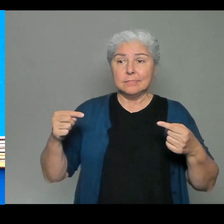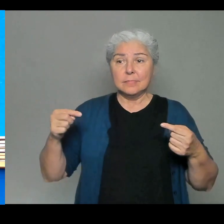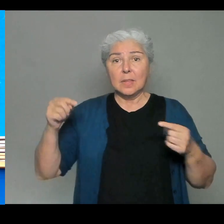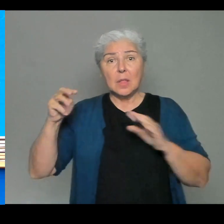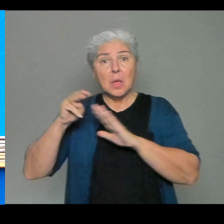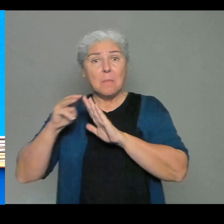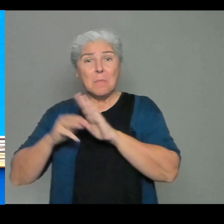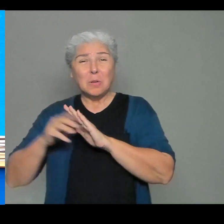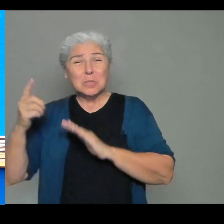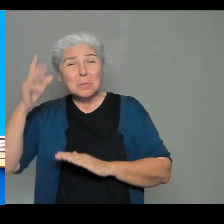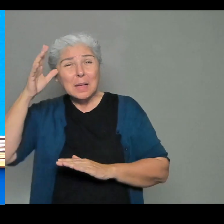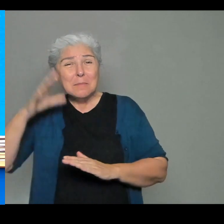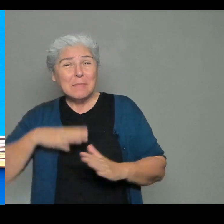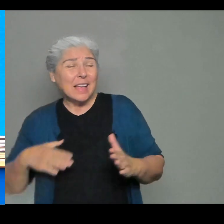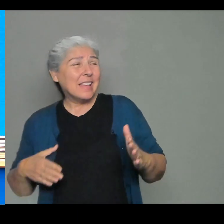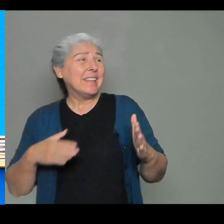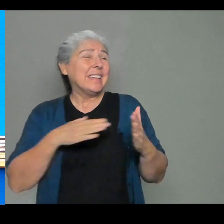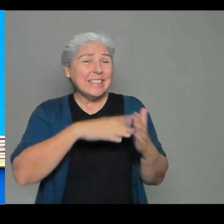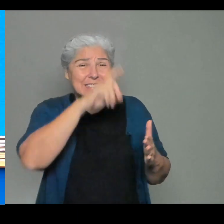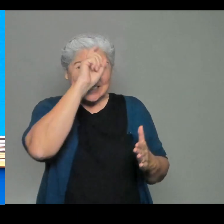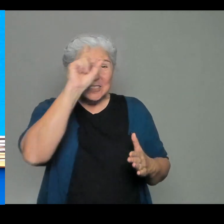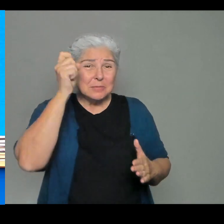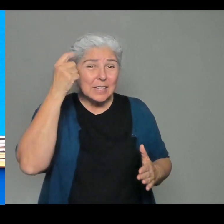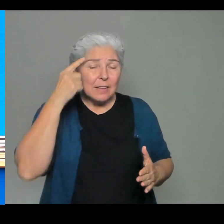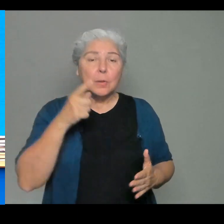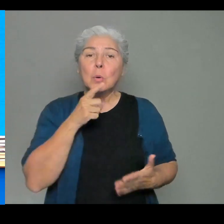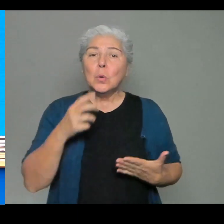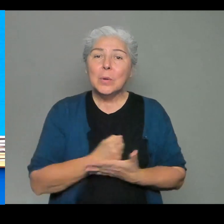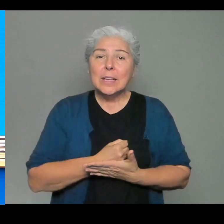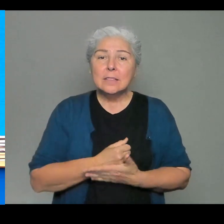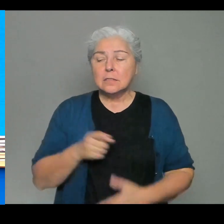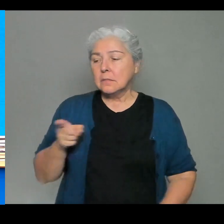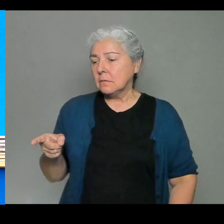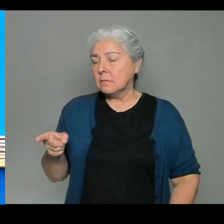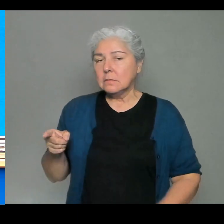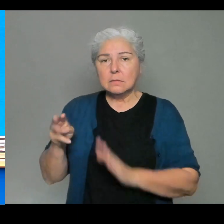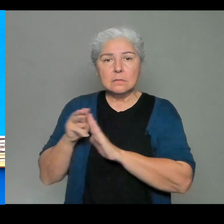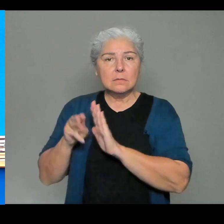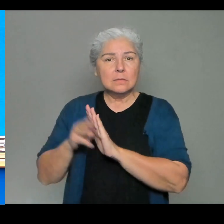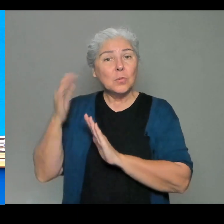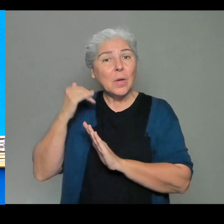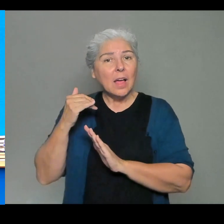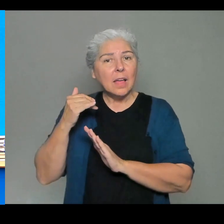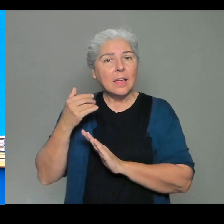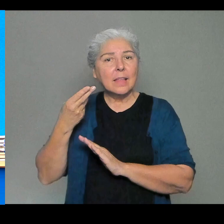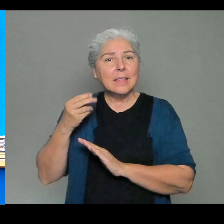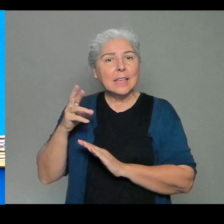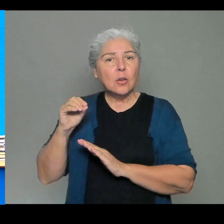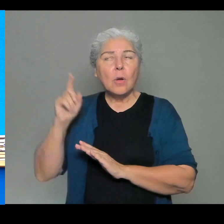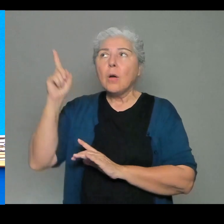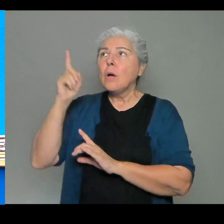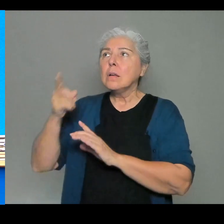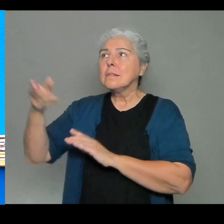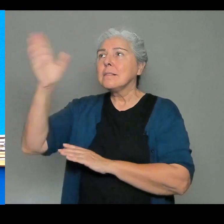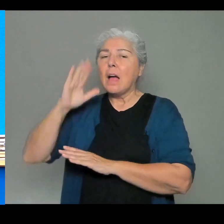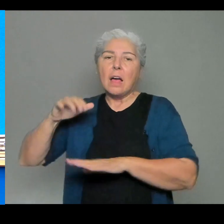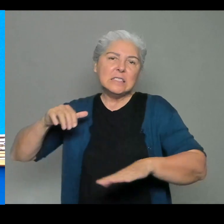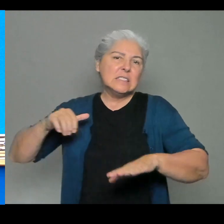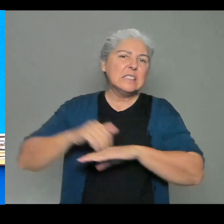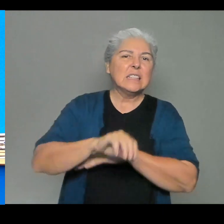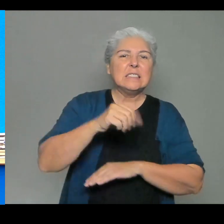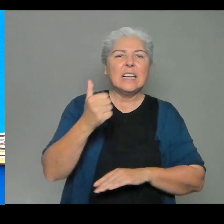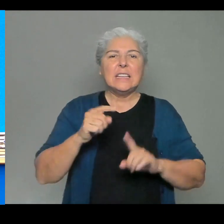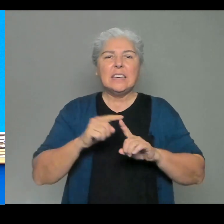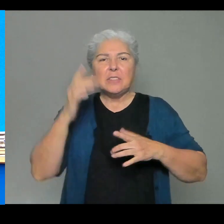Moses and Pharaoh, Moses is one guy against the government of Egypt. And who wins? Moses, because God is the hero. God sends down